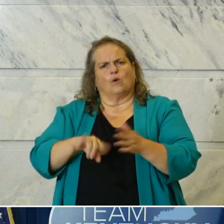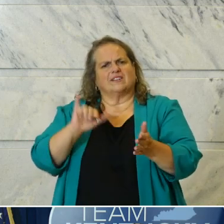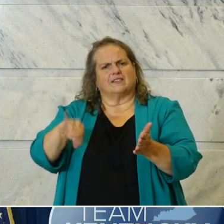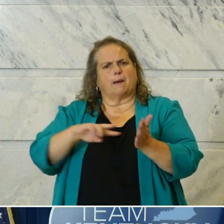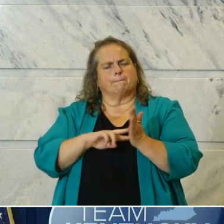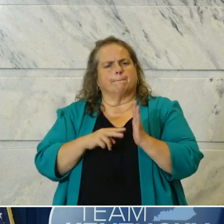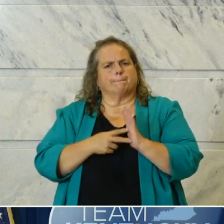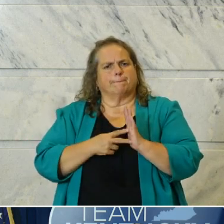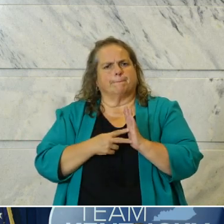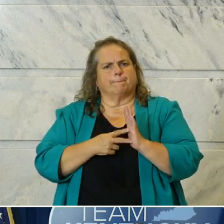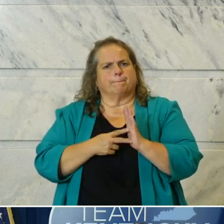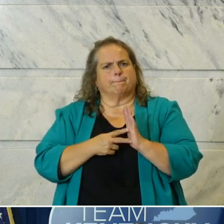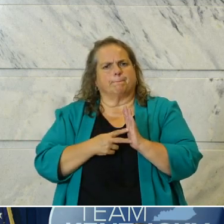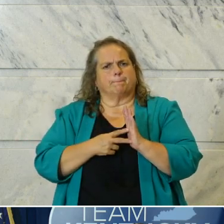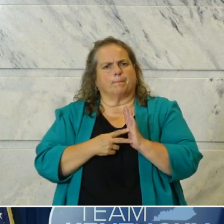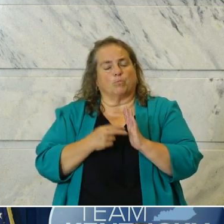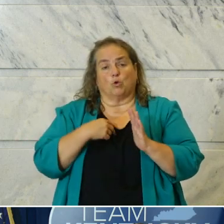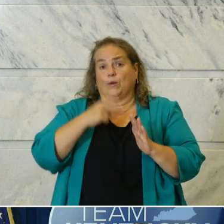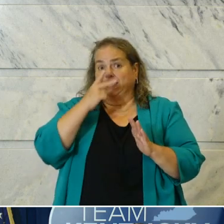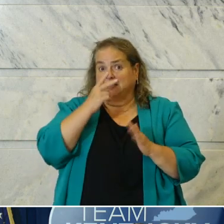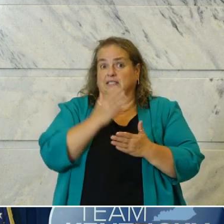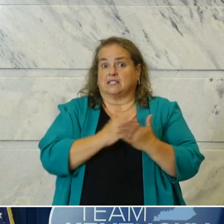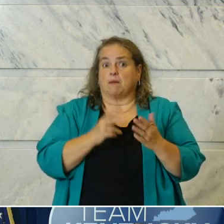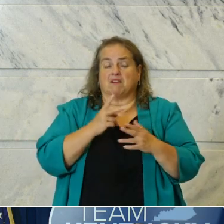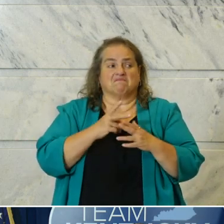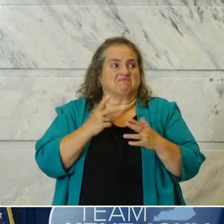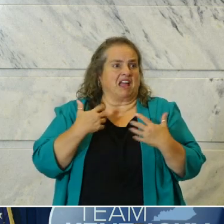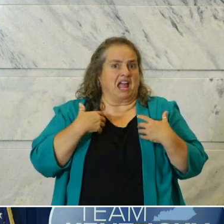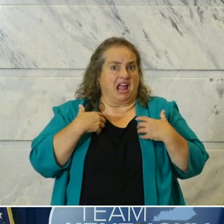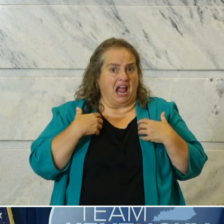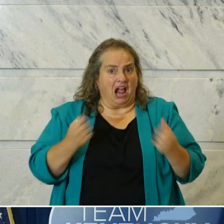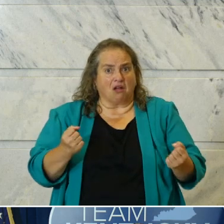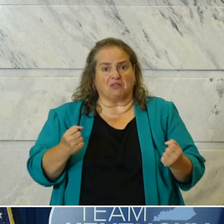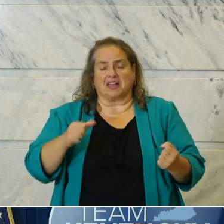seeing even really healthy folks, athletes, have